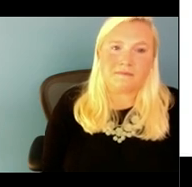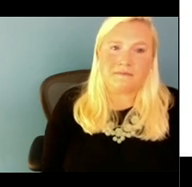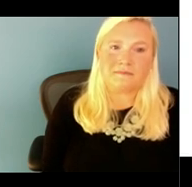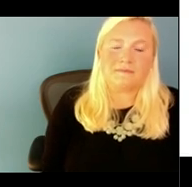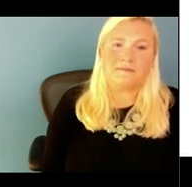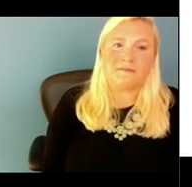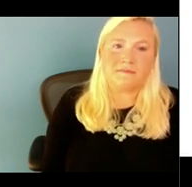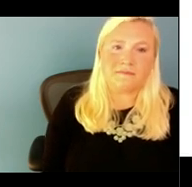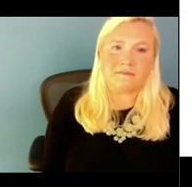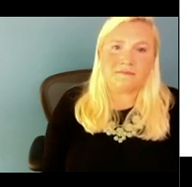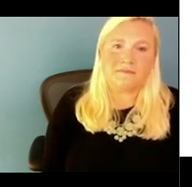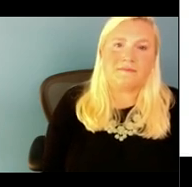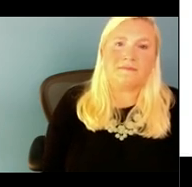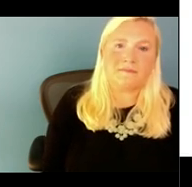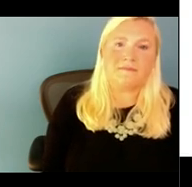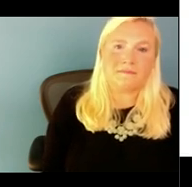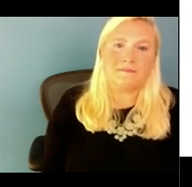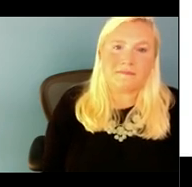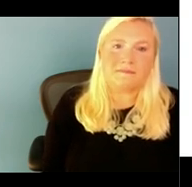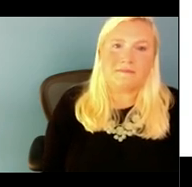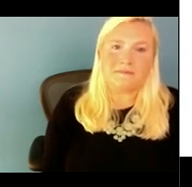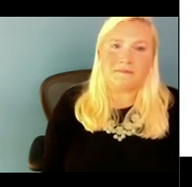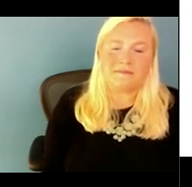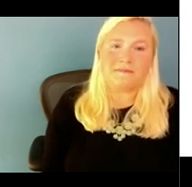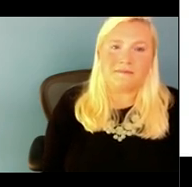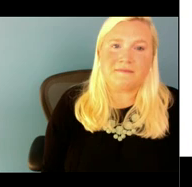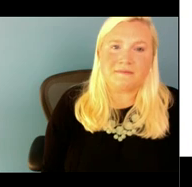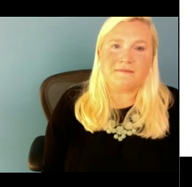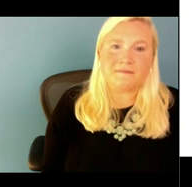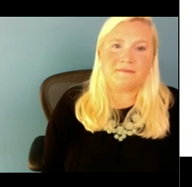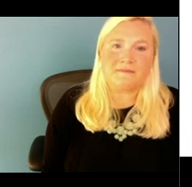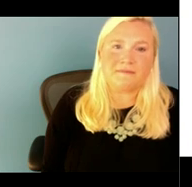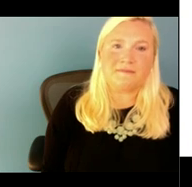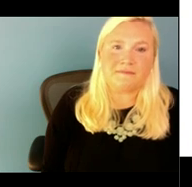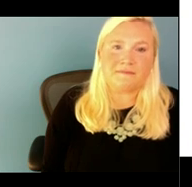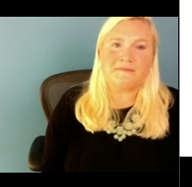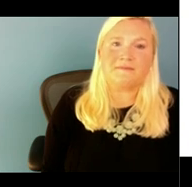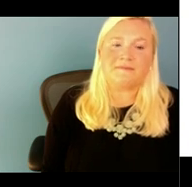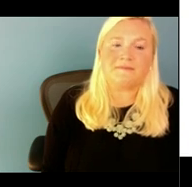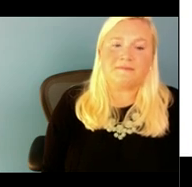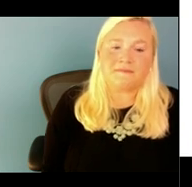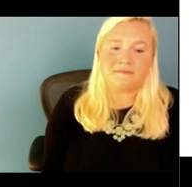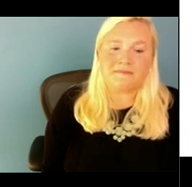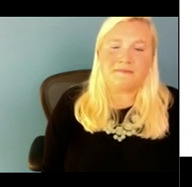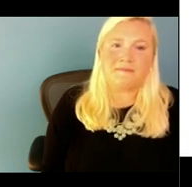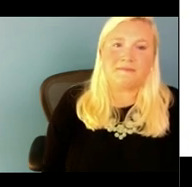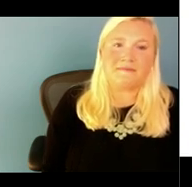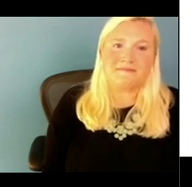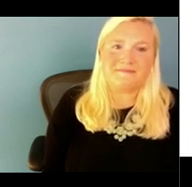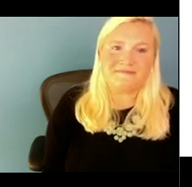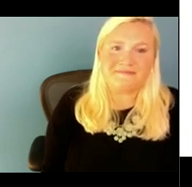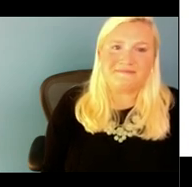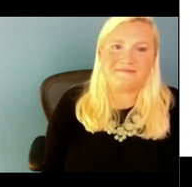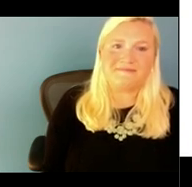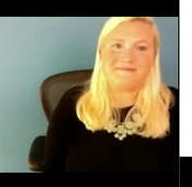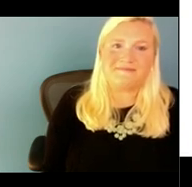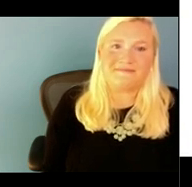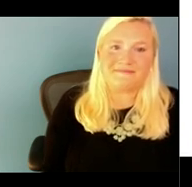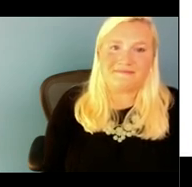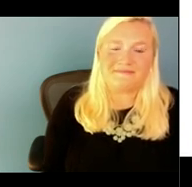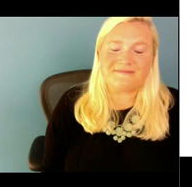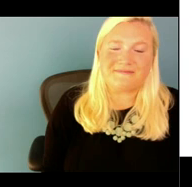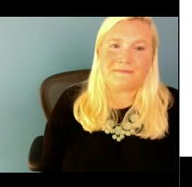included, remember a time when they didn't stutter. And so it's really hard to come to terms with this new difference, this new loss is